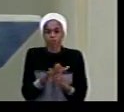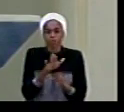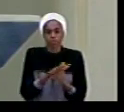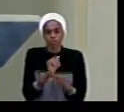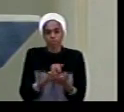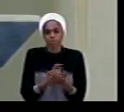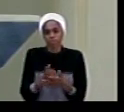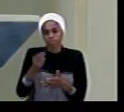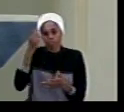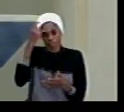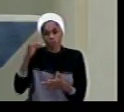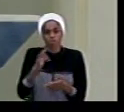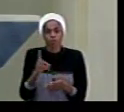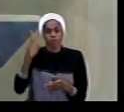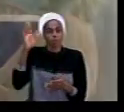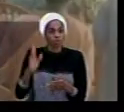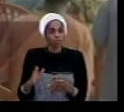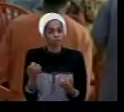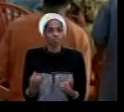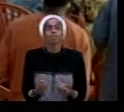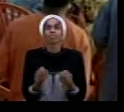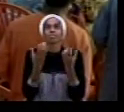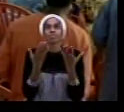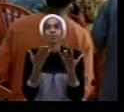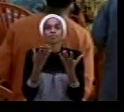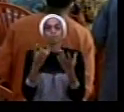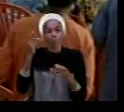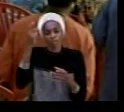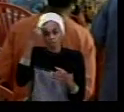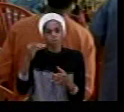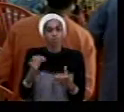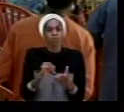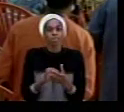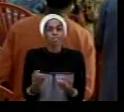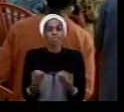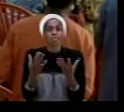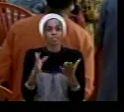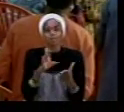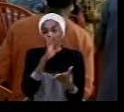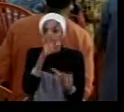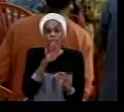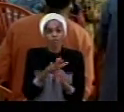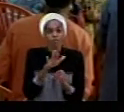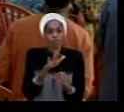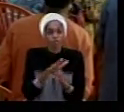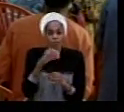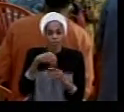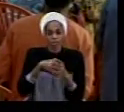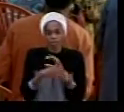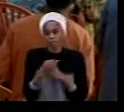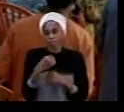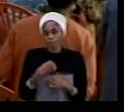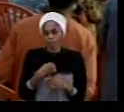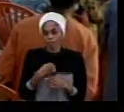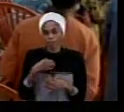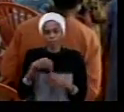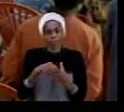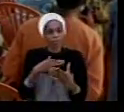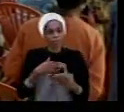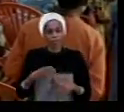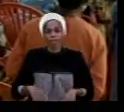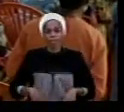that sacrifice. The purpose of that sacrifice be fulfilled in me, in my